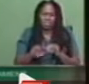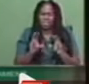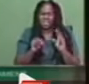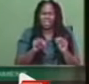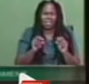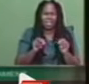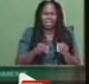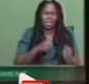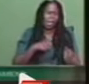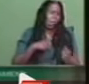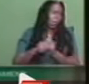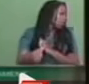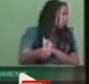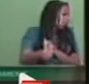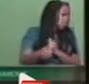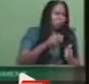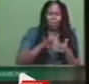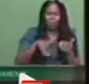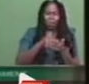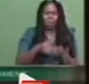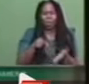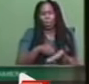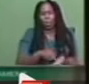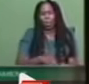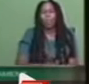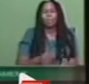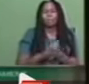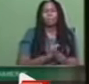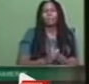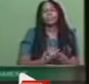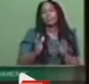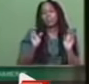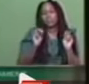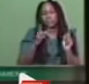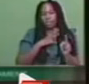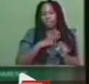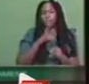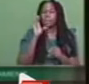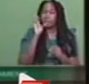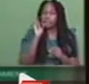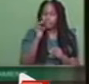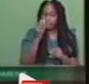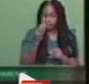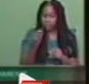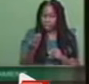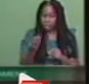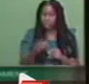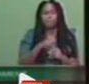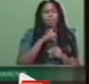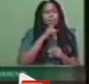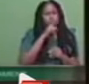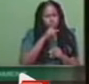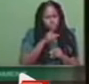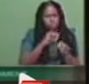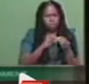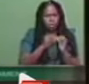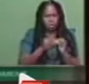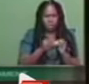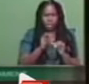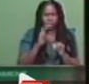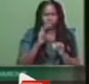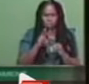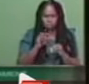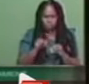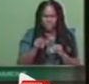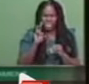had a deficit of over $7 billion, the true figure is $2.7 billion. But in your